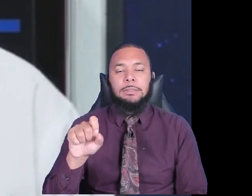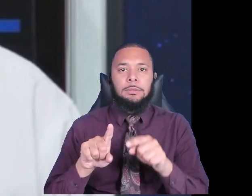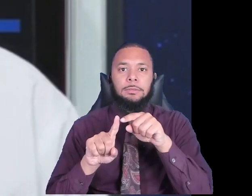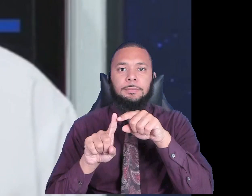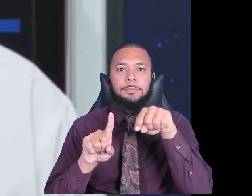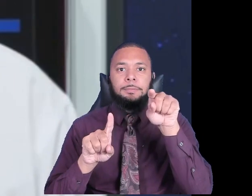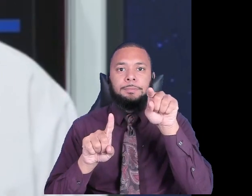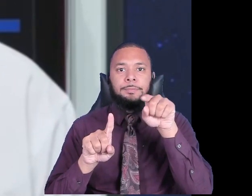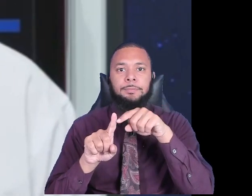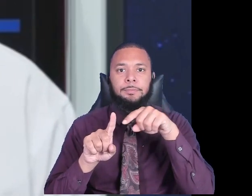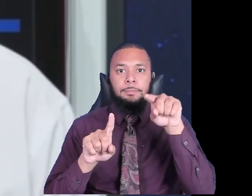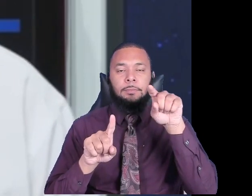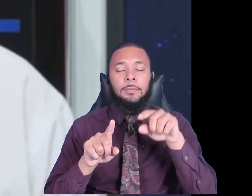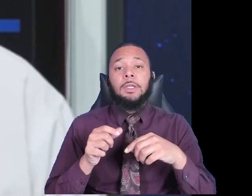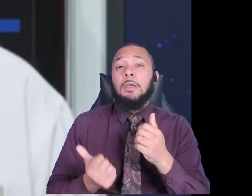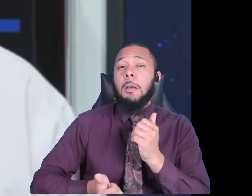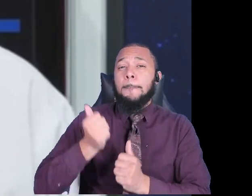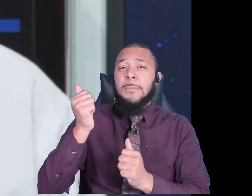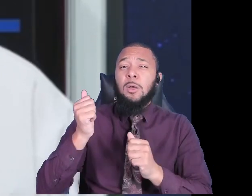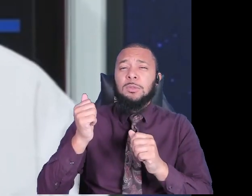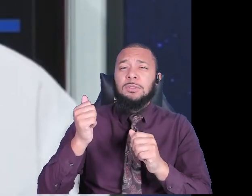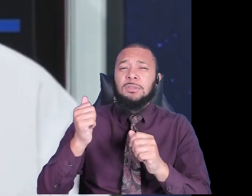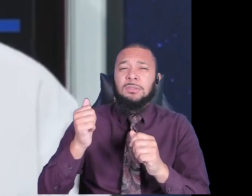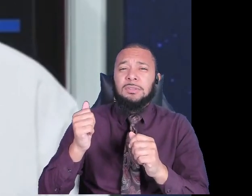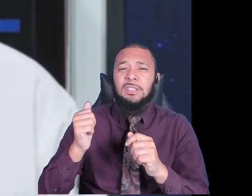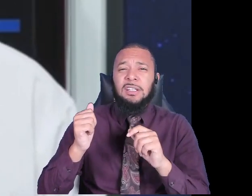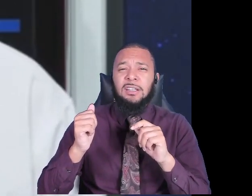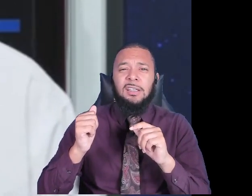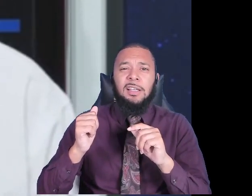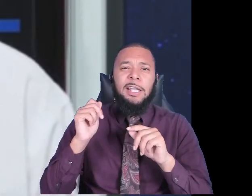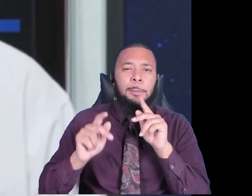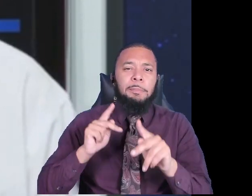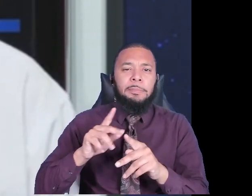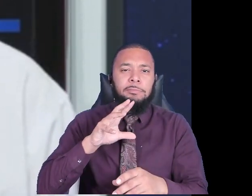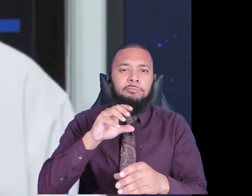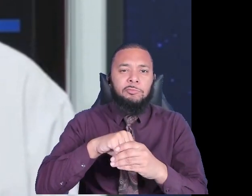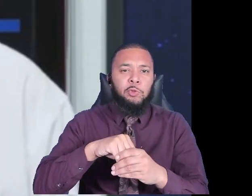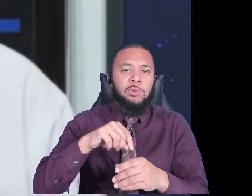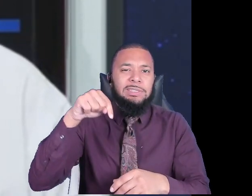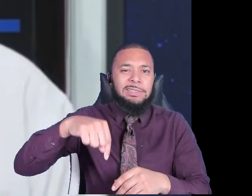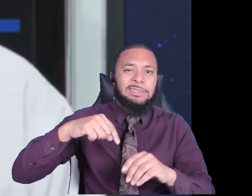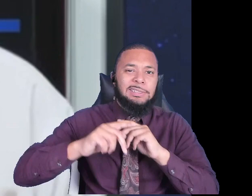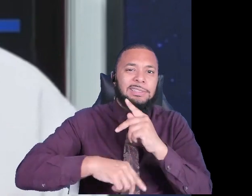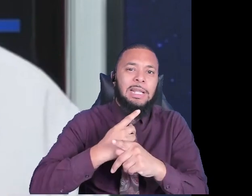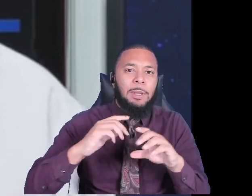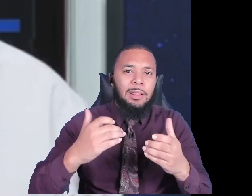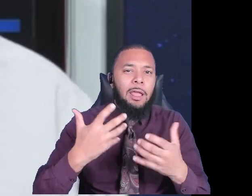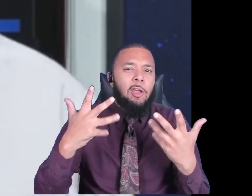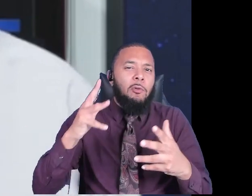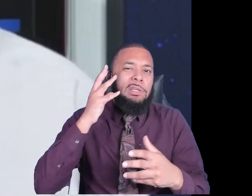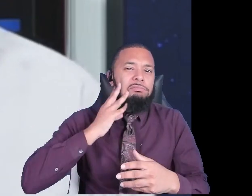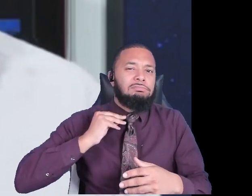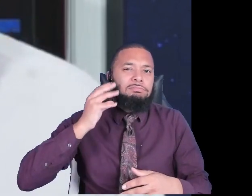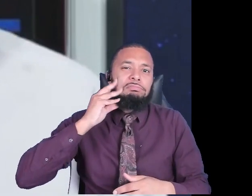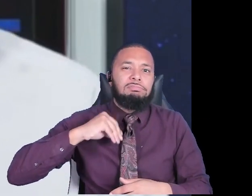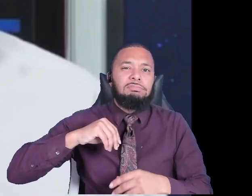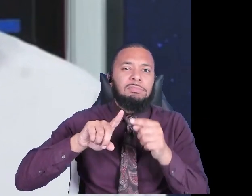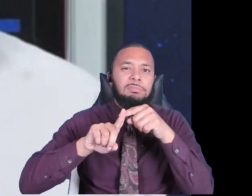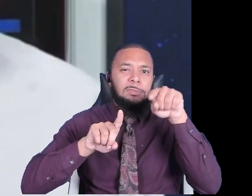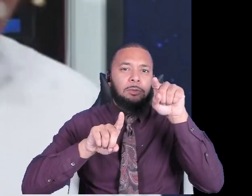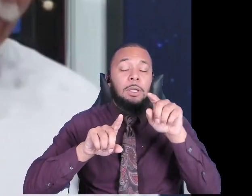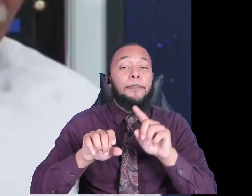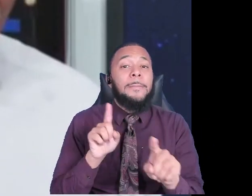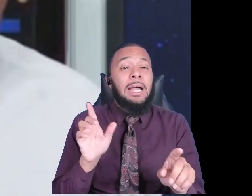coming into a class like this already have been exposed to exponents, but the first thing I'm going to do is caution you to